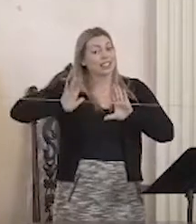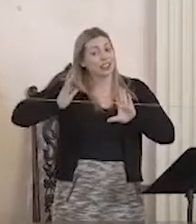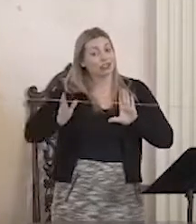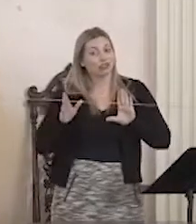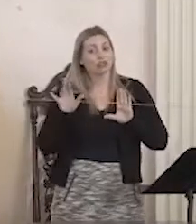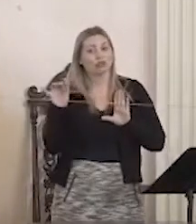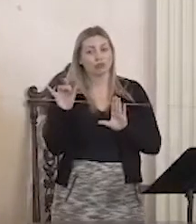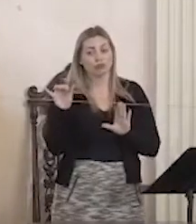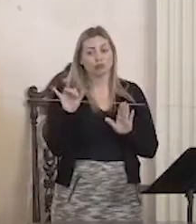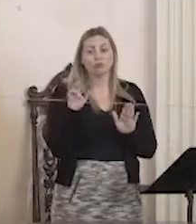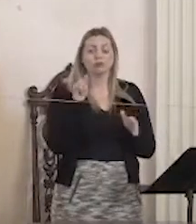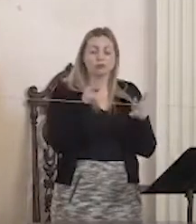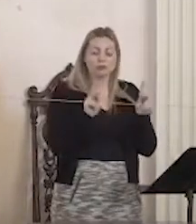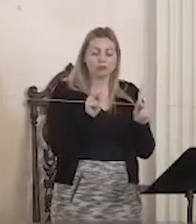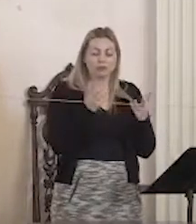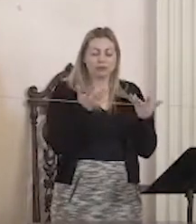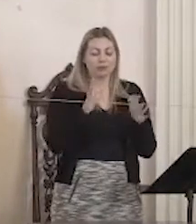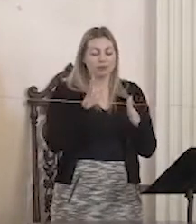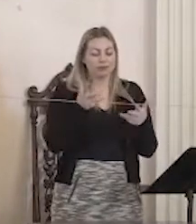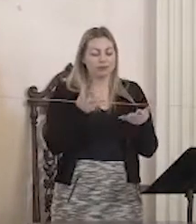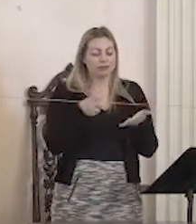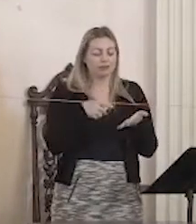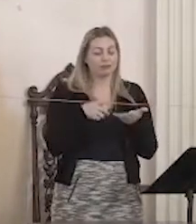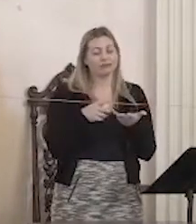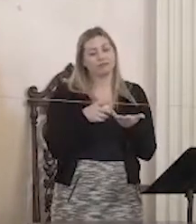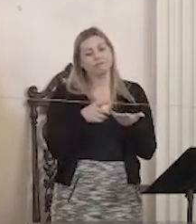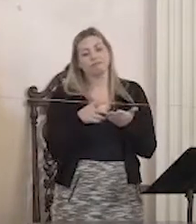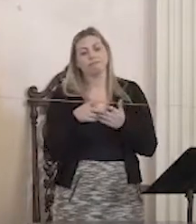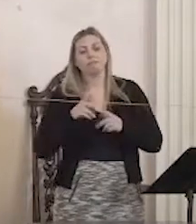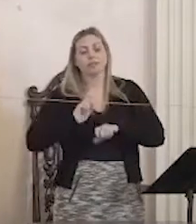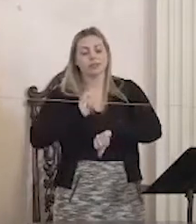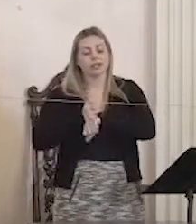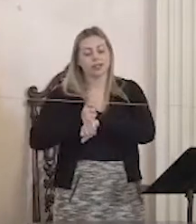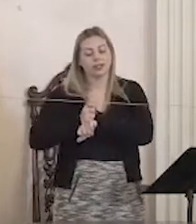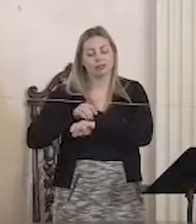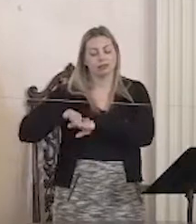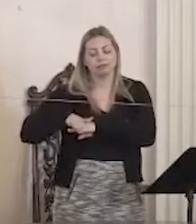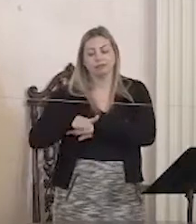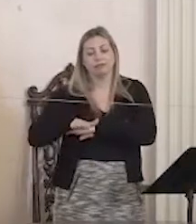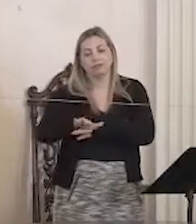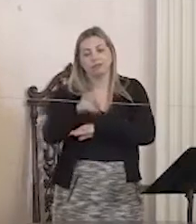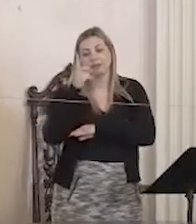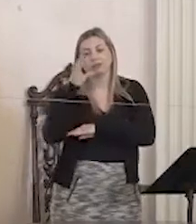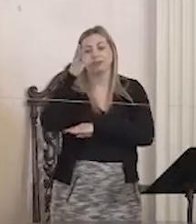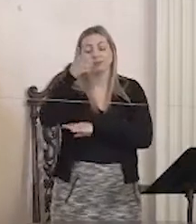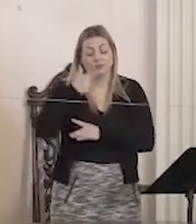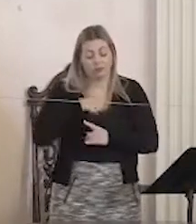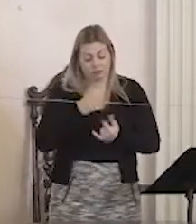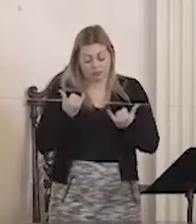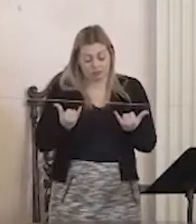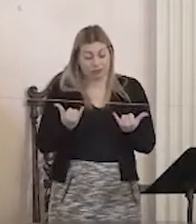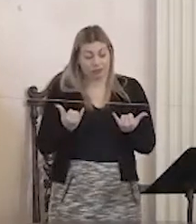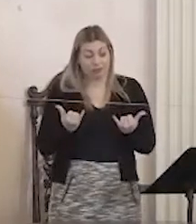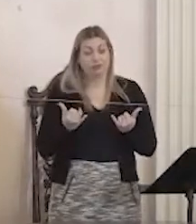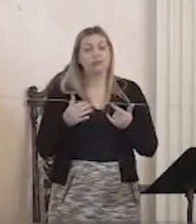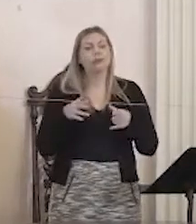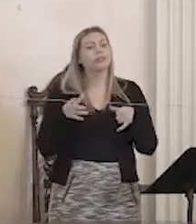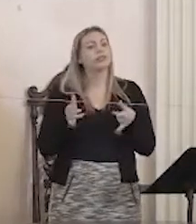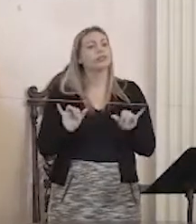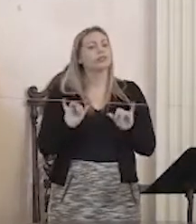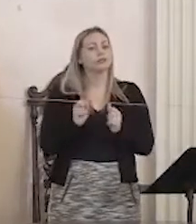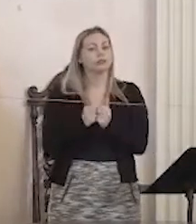too, persons who have paved the way for us to be here today and who are still among us.